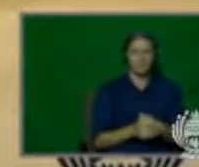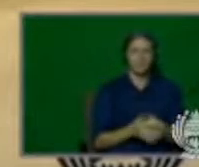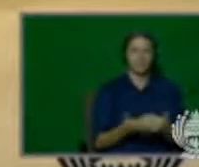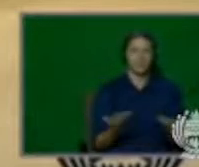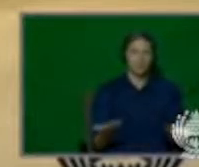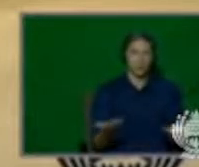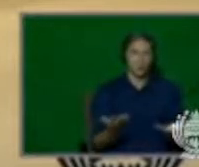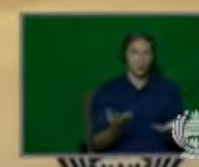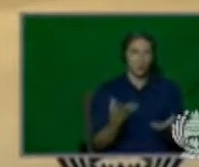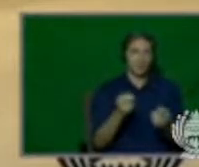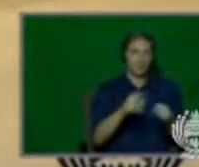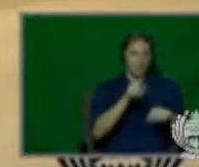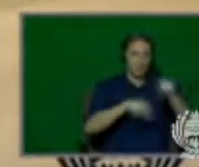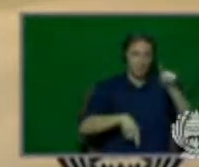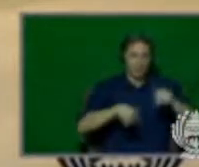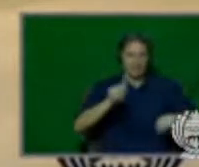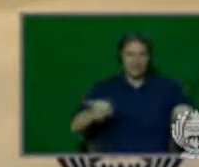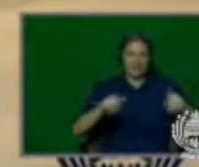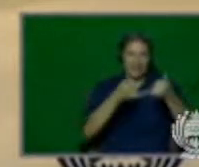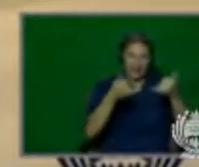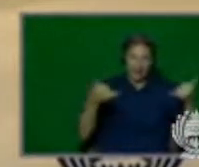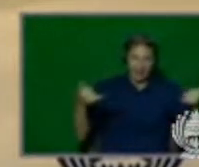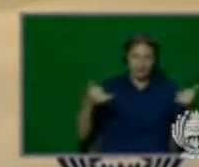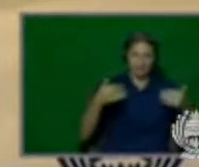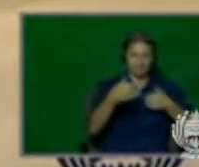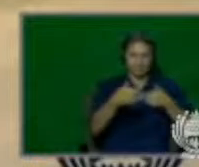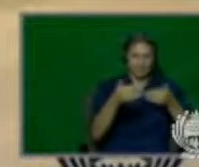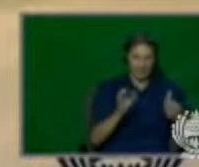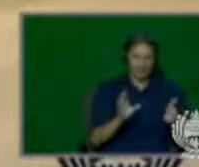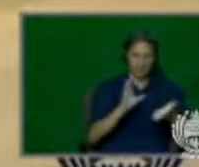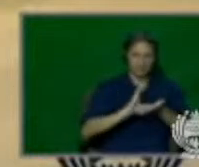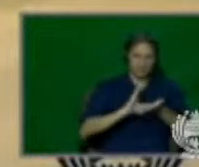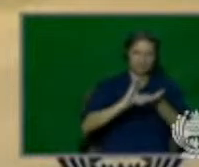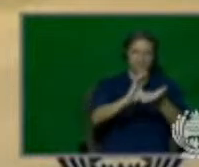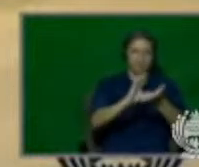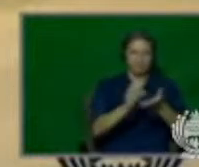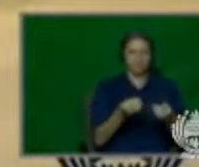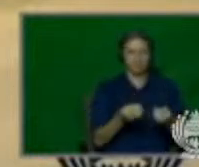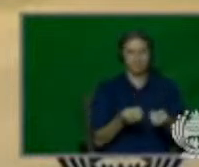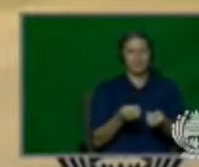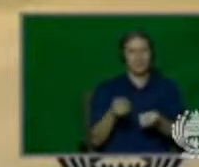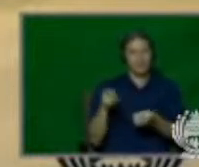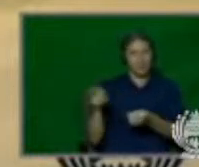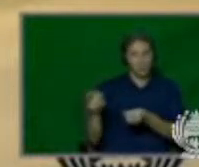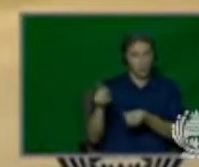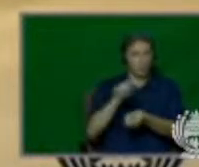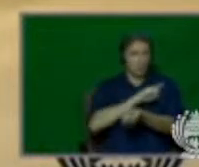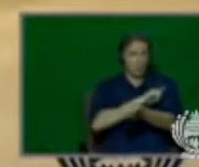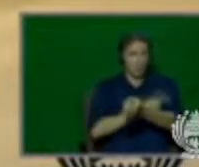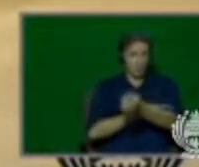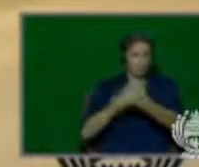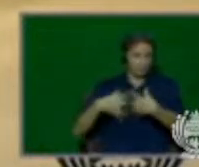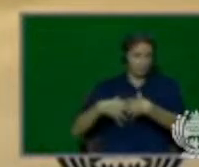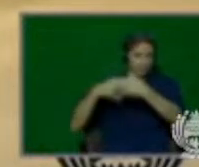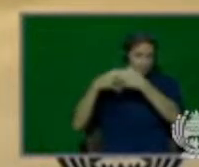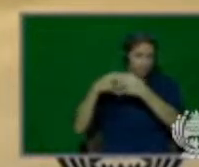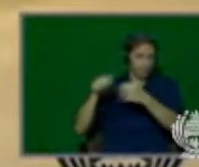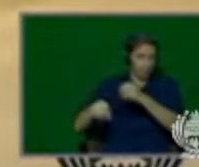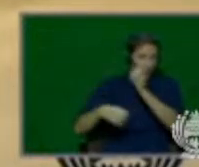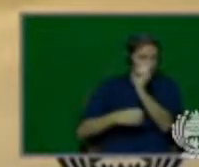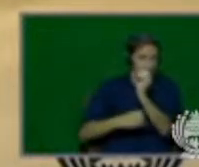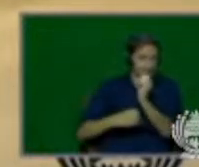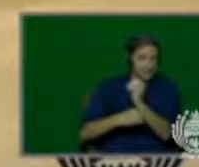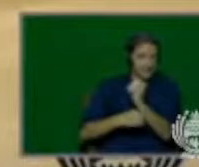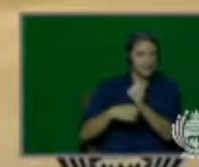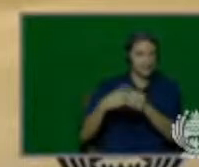multi-line transmission packaging will also be issued by the Independent Power Producer Office in July this year, followed by a request